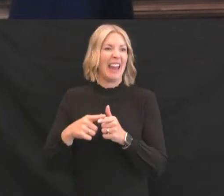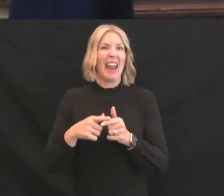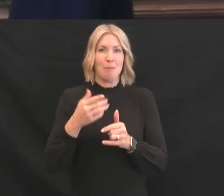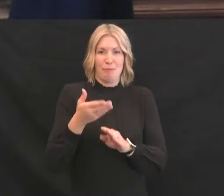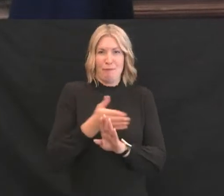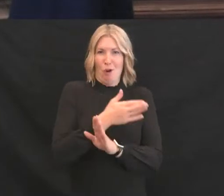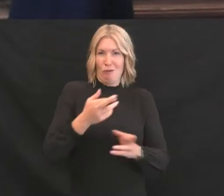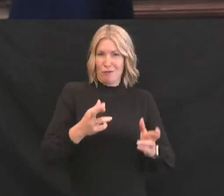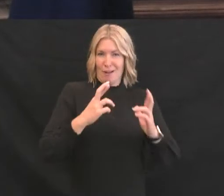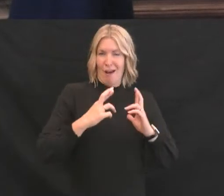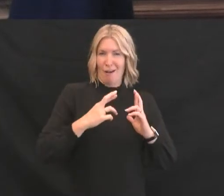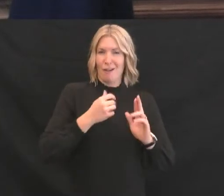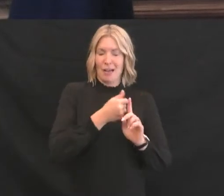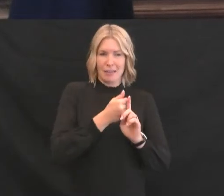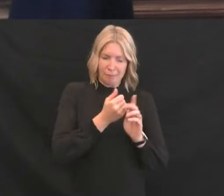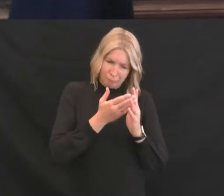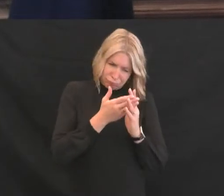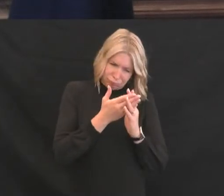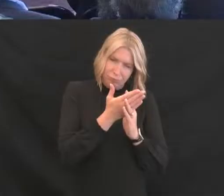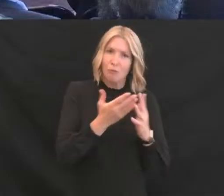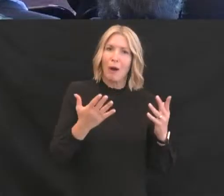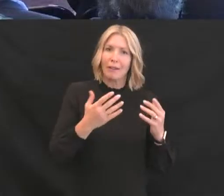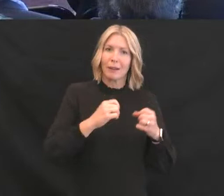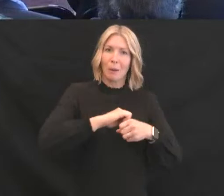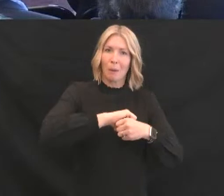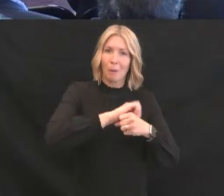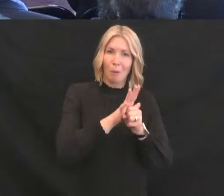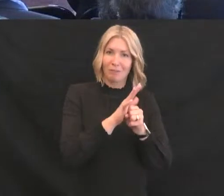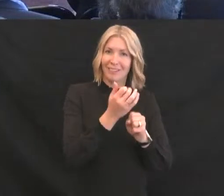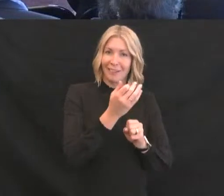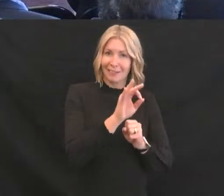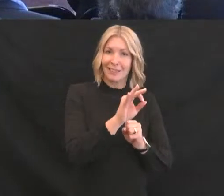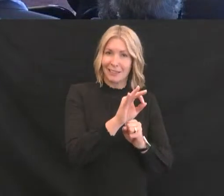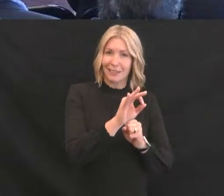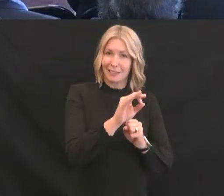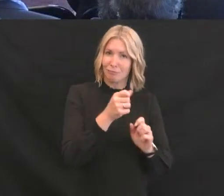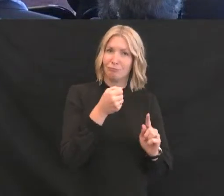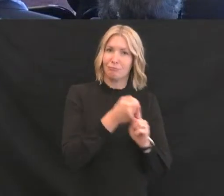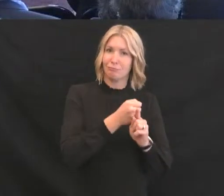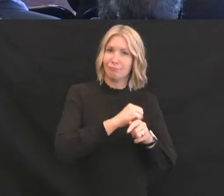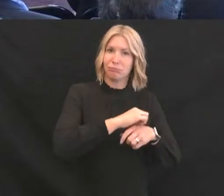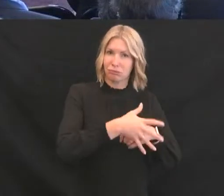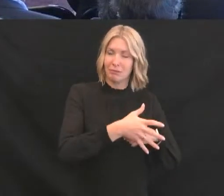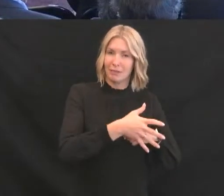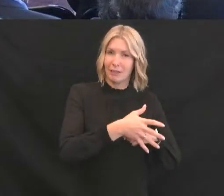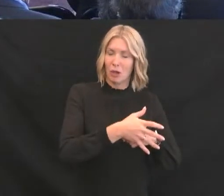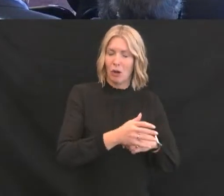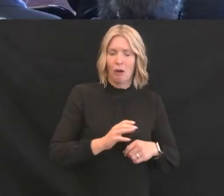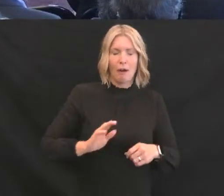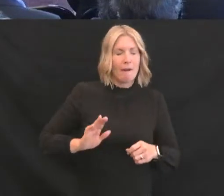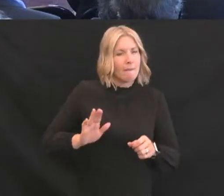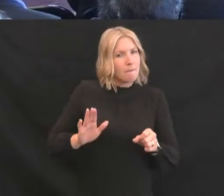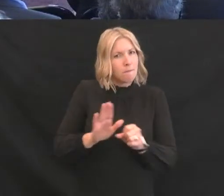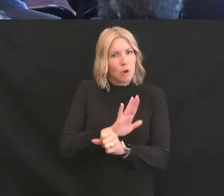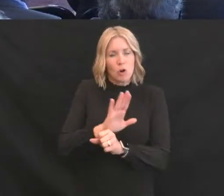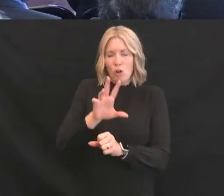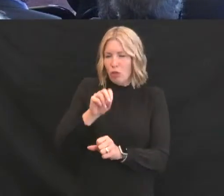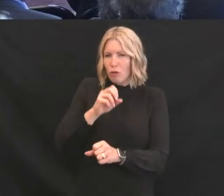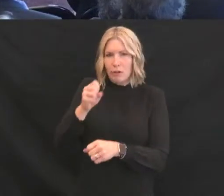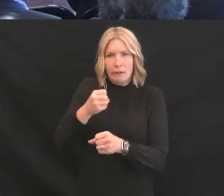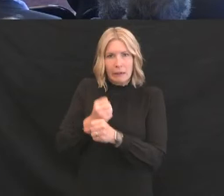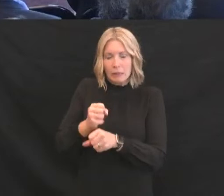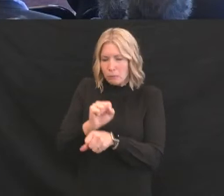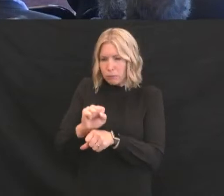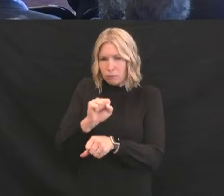pandemic. Dr. Donovan dedicated much of her career to promoting health. She served as the principal investigator